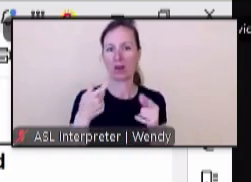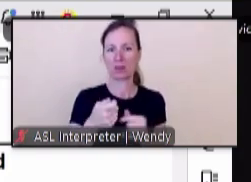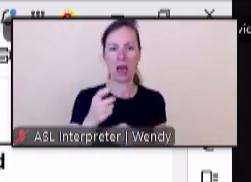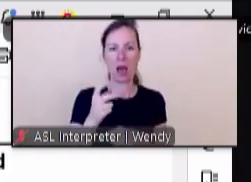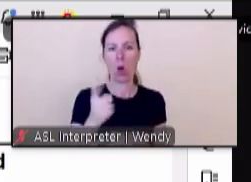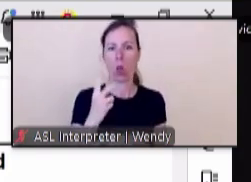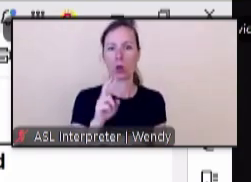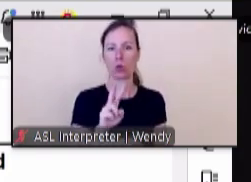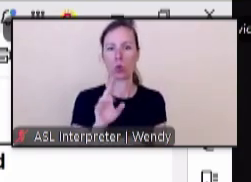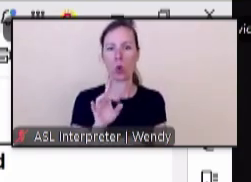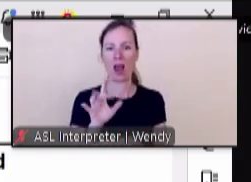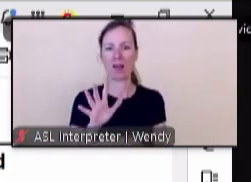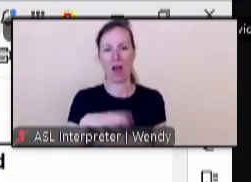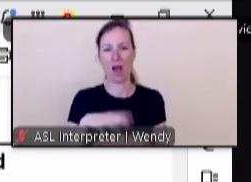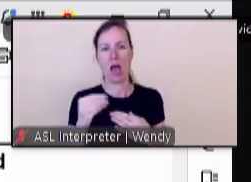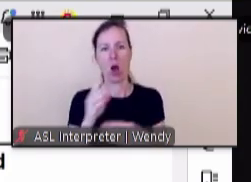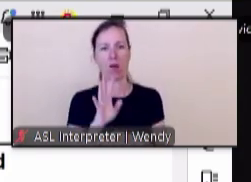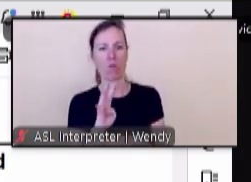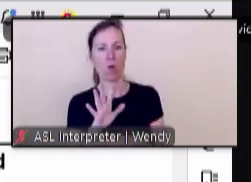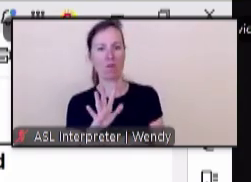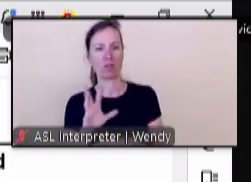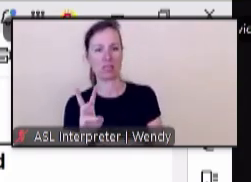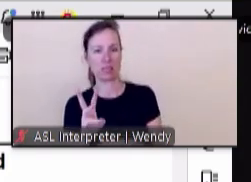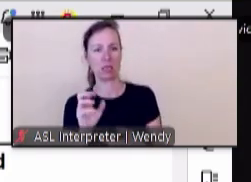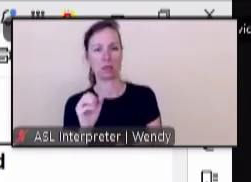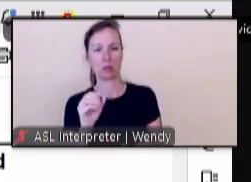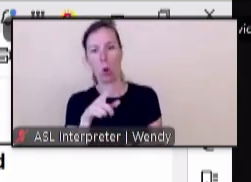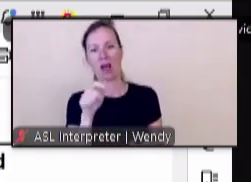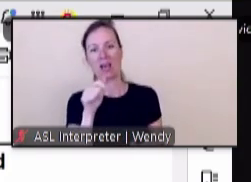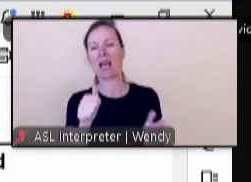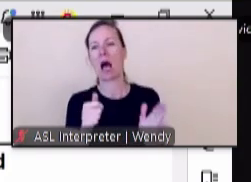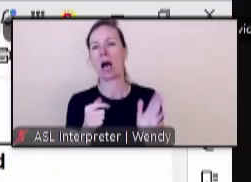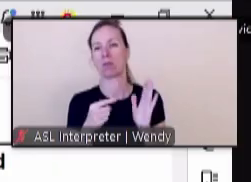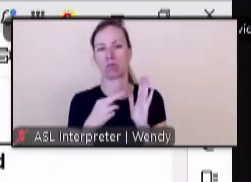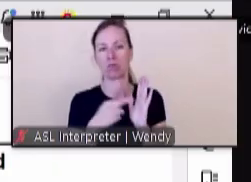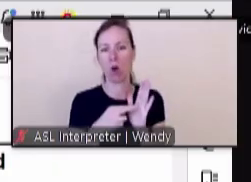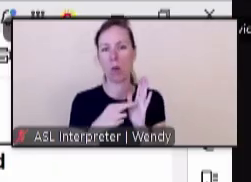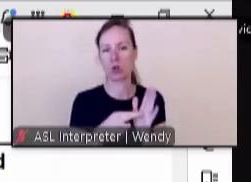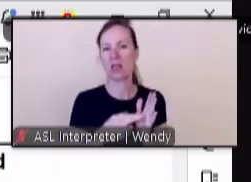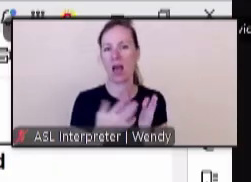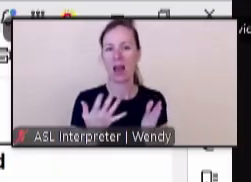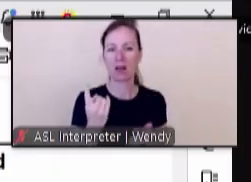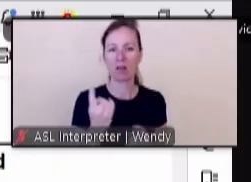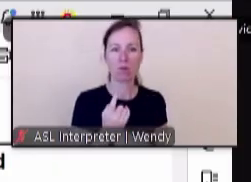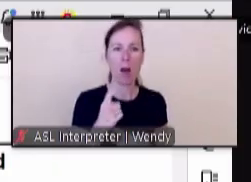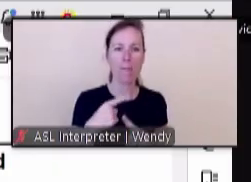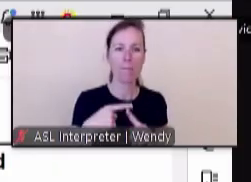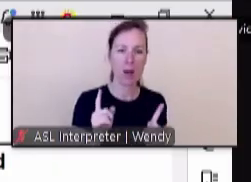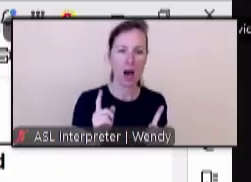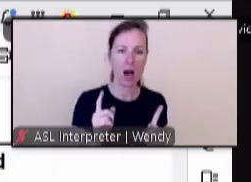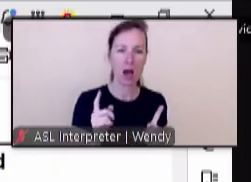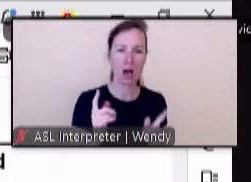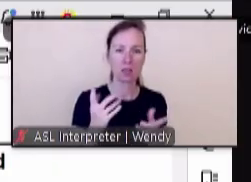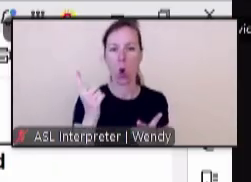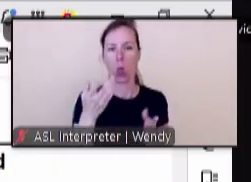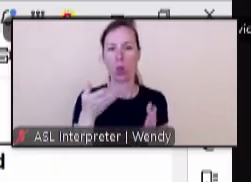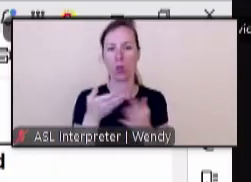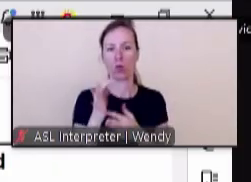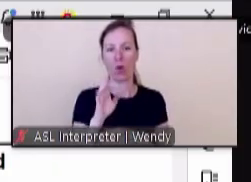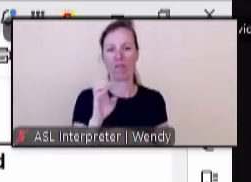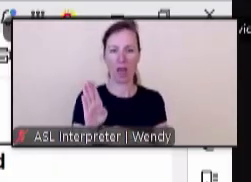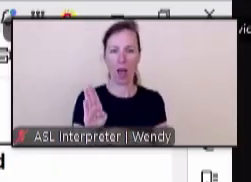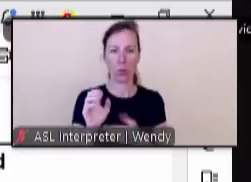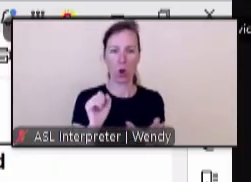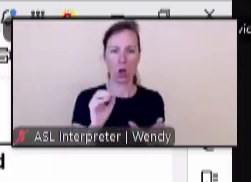Okay. if you're able to say anything as you're going, Yeah, that would be helpful. so I'll go through. The auditors, we're definitely going to be right